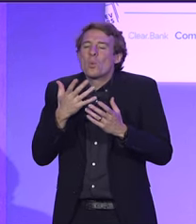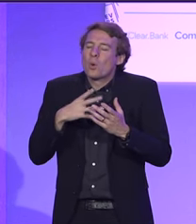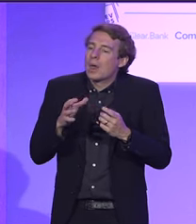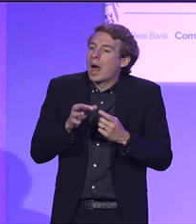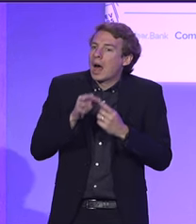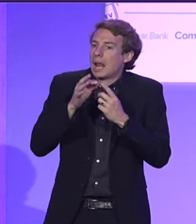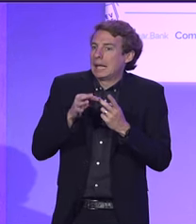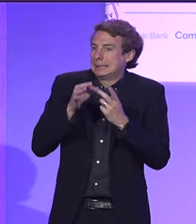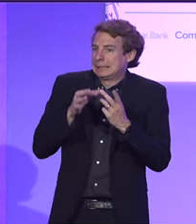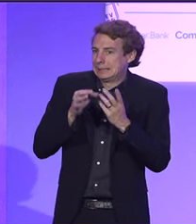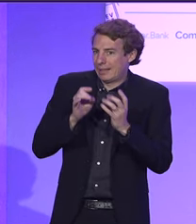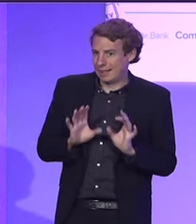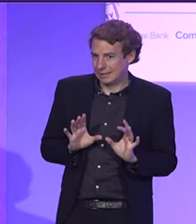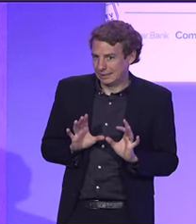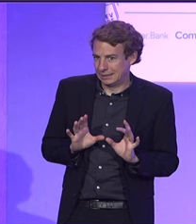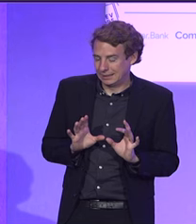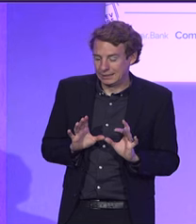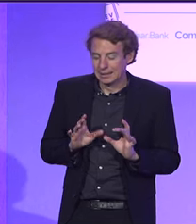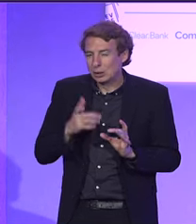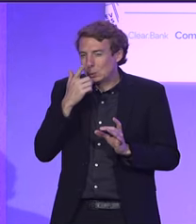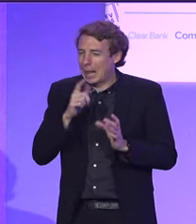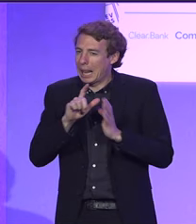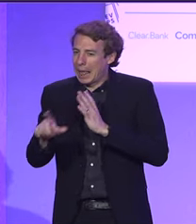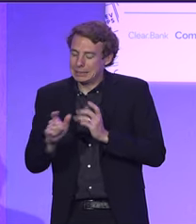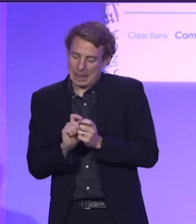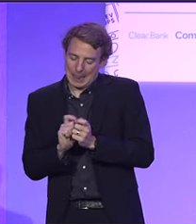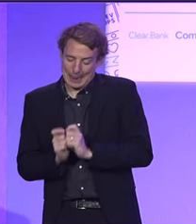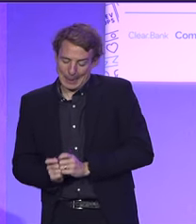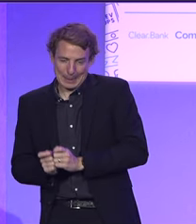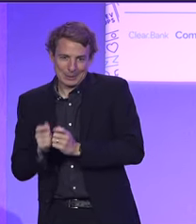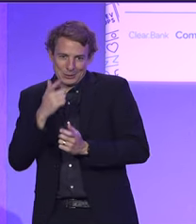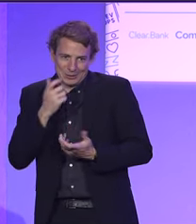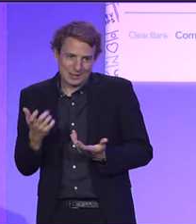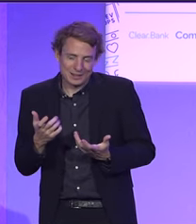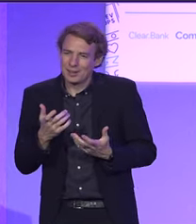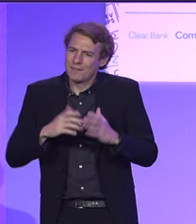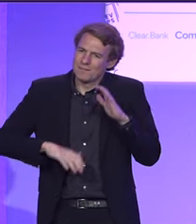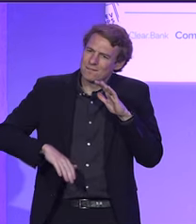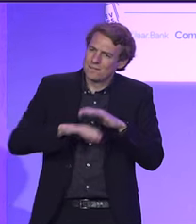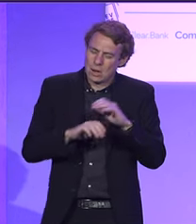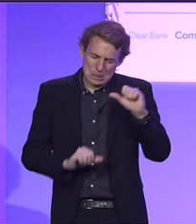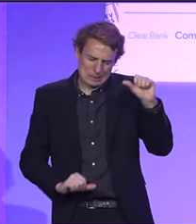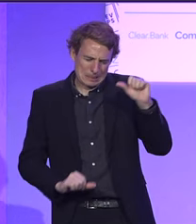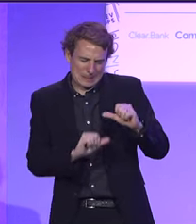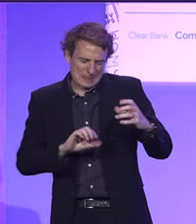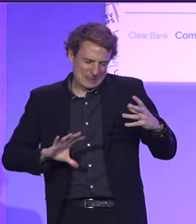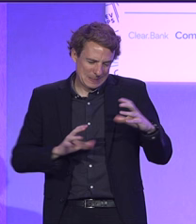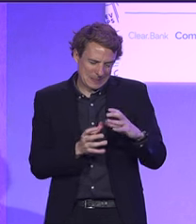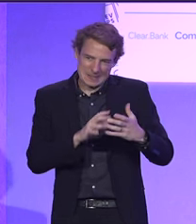haven't committed to too much and you can change it. But no, you don't need to write the whole thing out short and to the